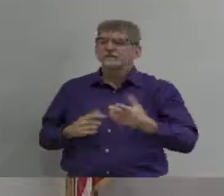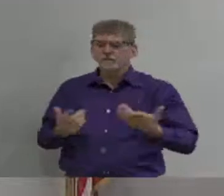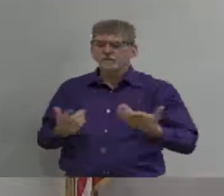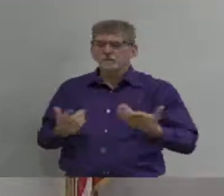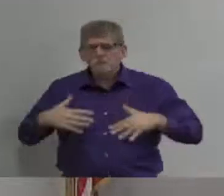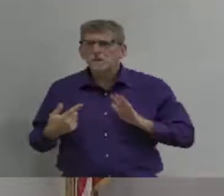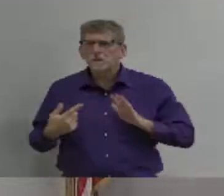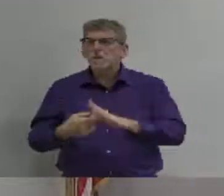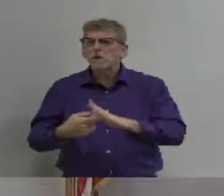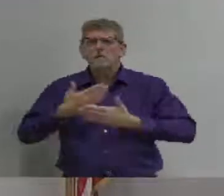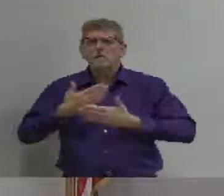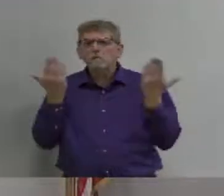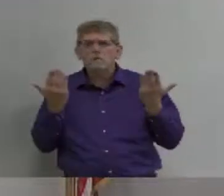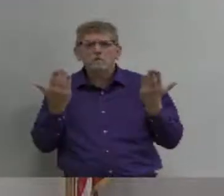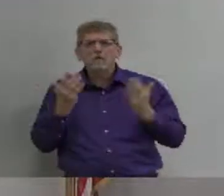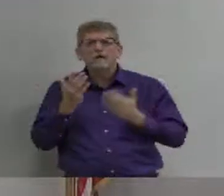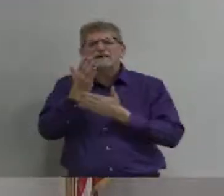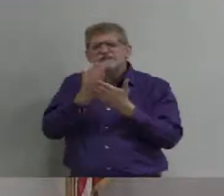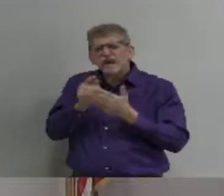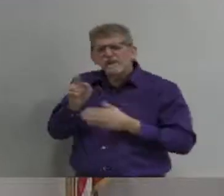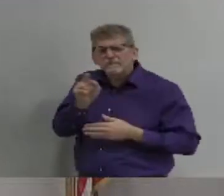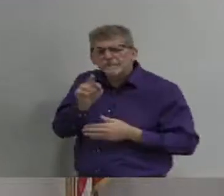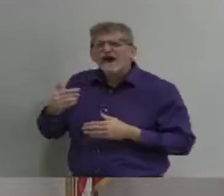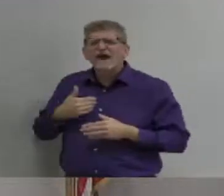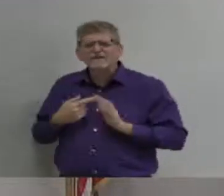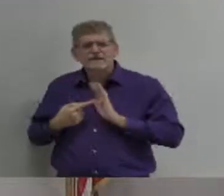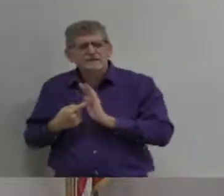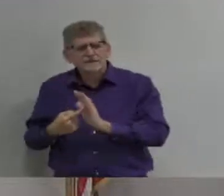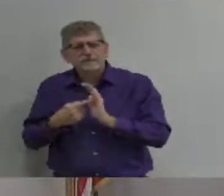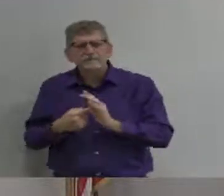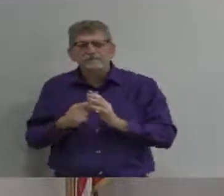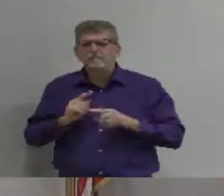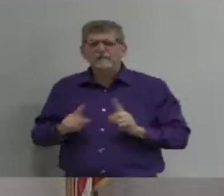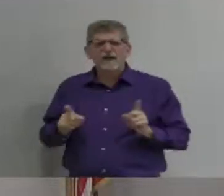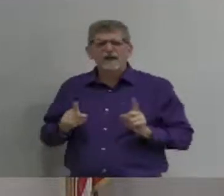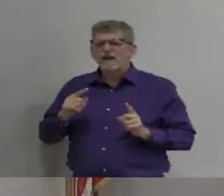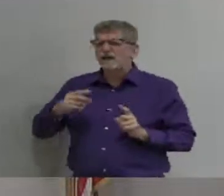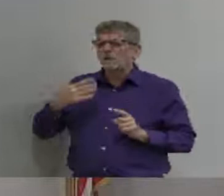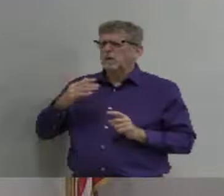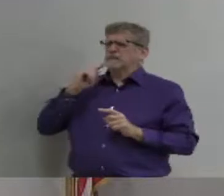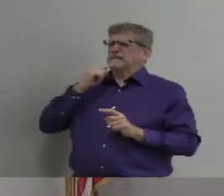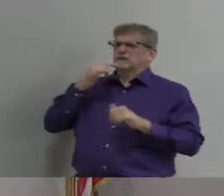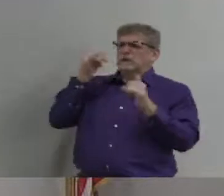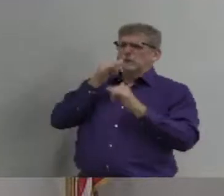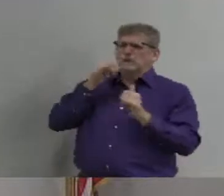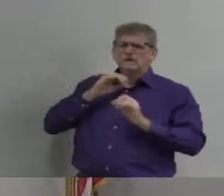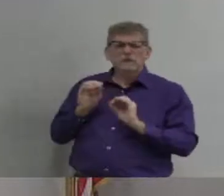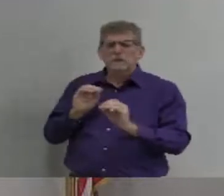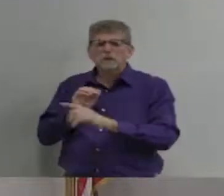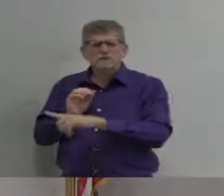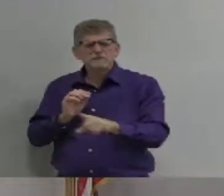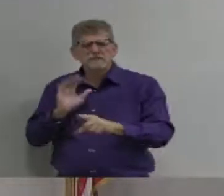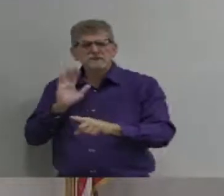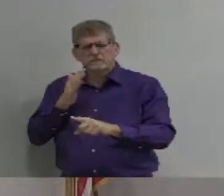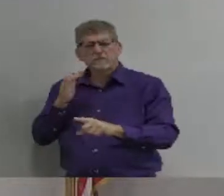that we've seen that would be higher in severity at this point, which is good news, and they were able to complete isolation.